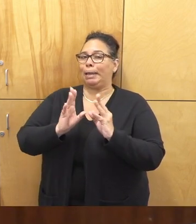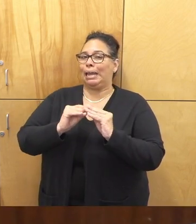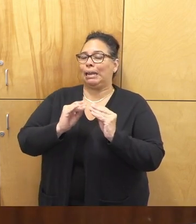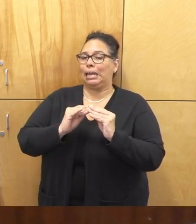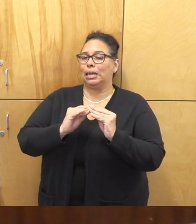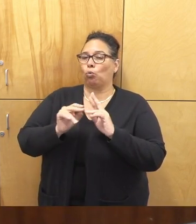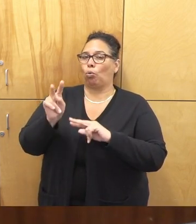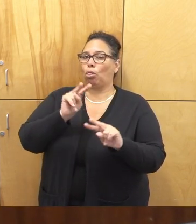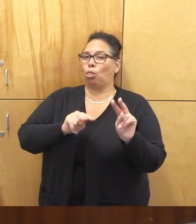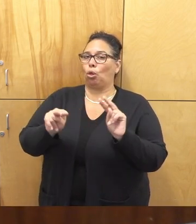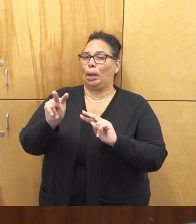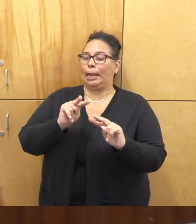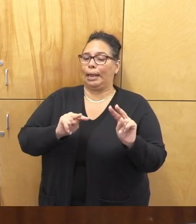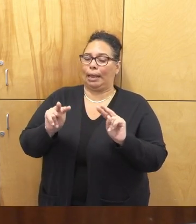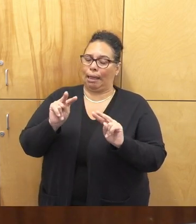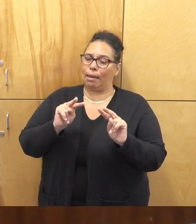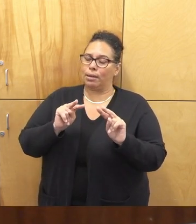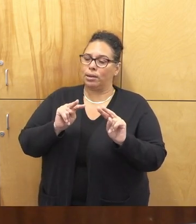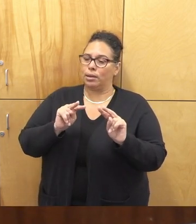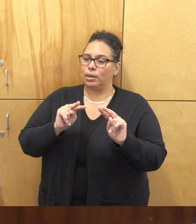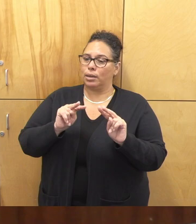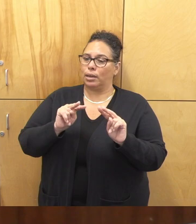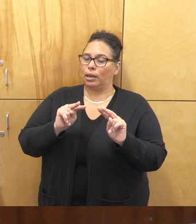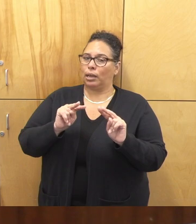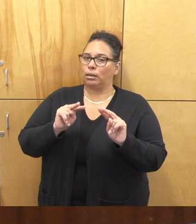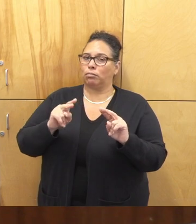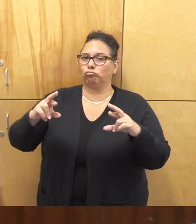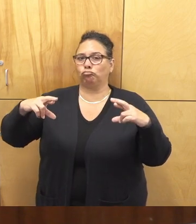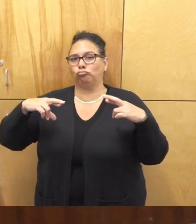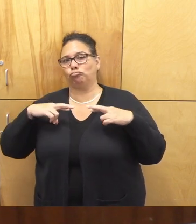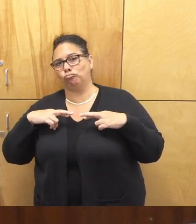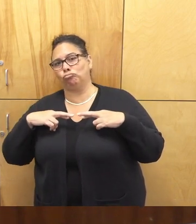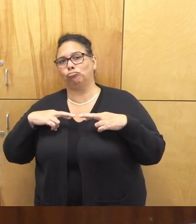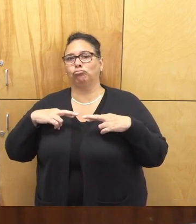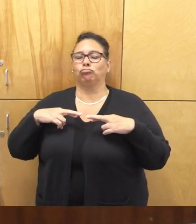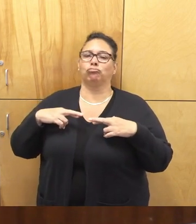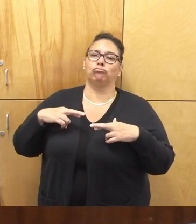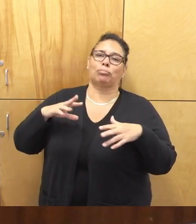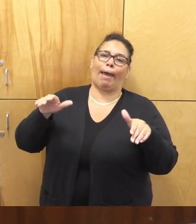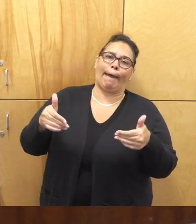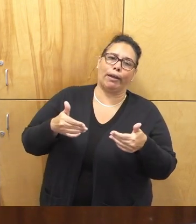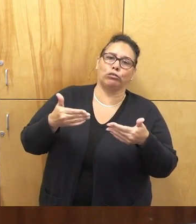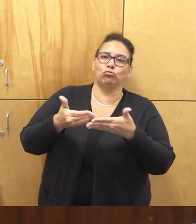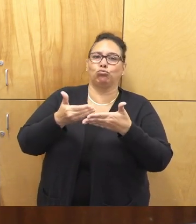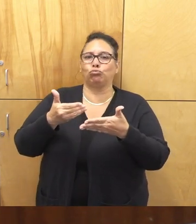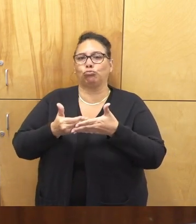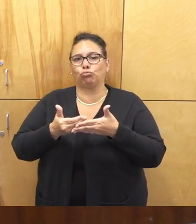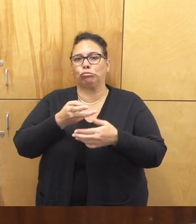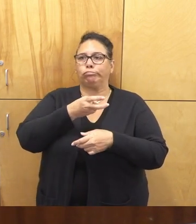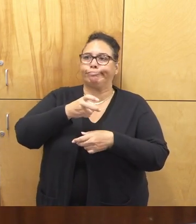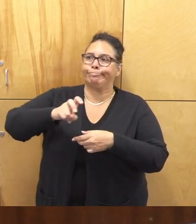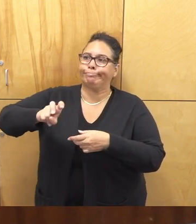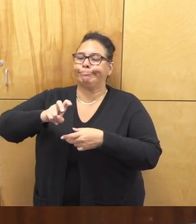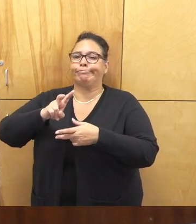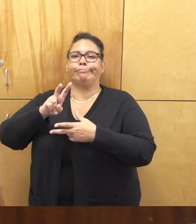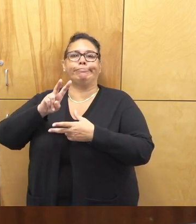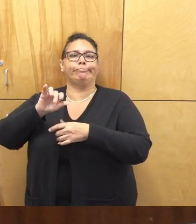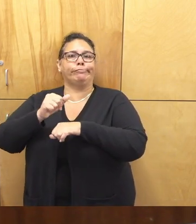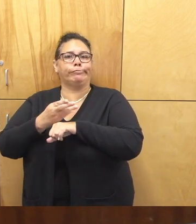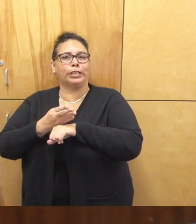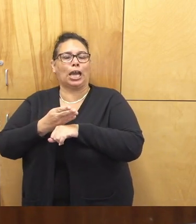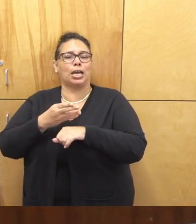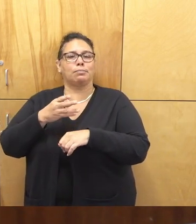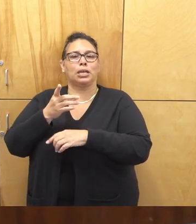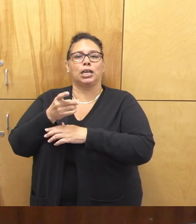looking at the number of resignations to appointments, et cetera. I think it was Dr. Benitez in particular